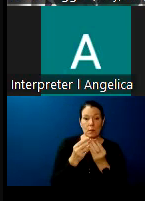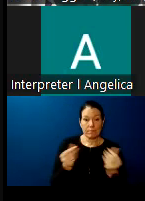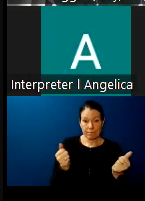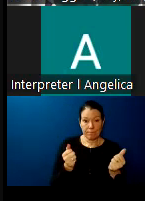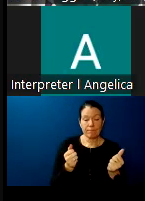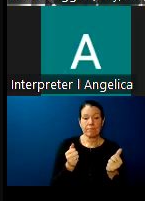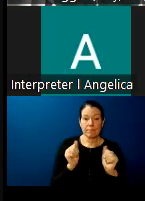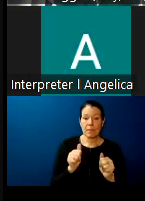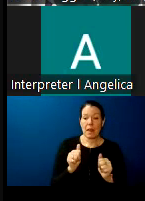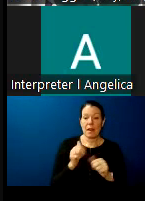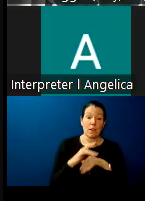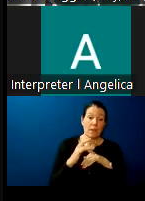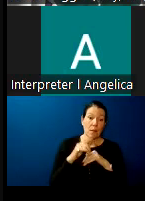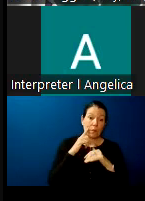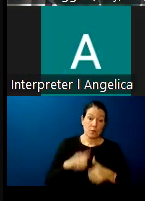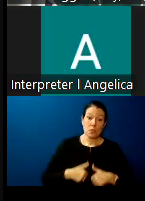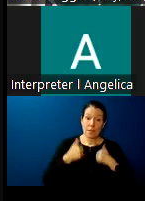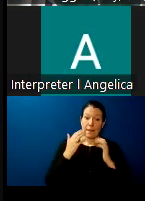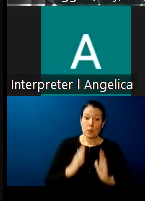available to survivors of sexual violence.